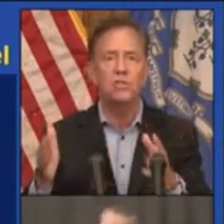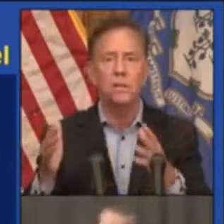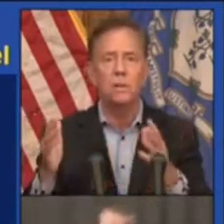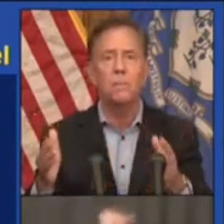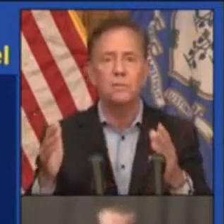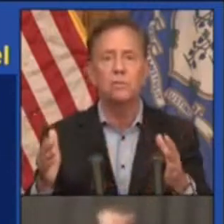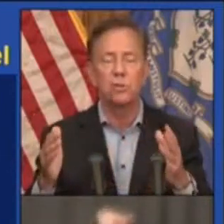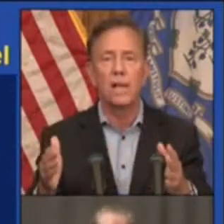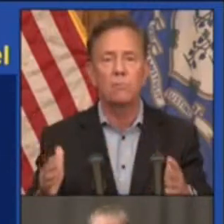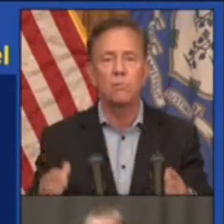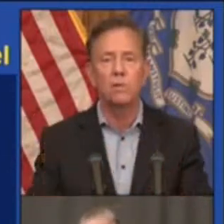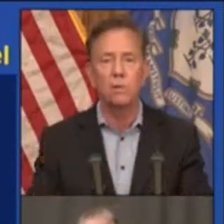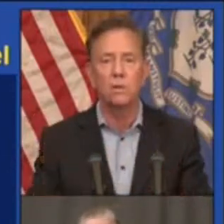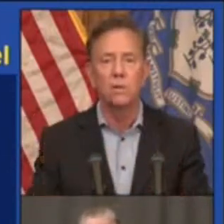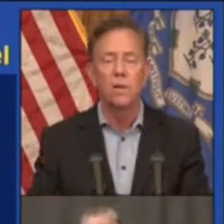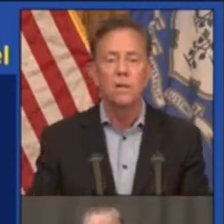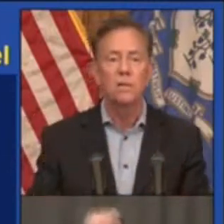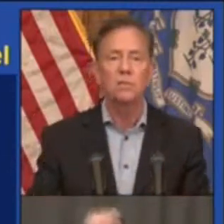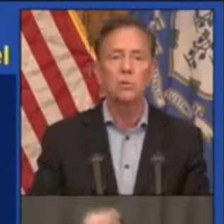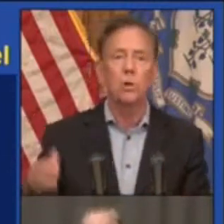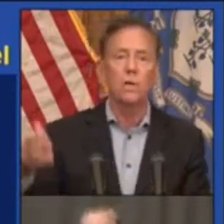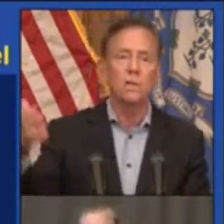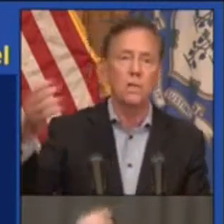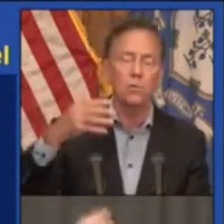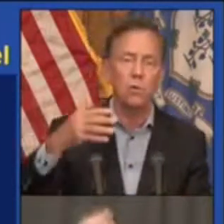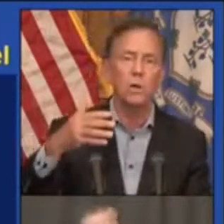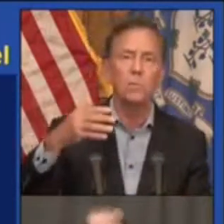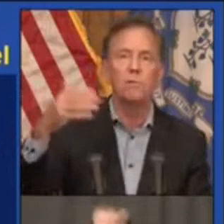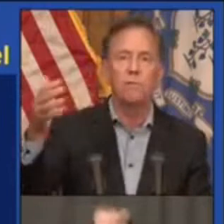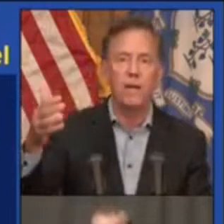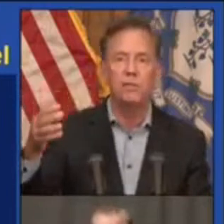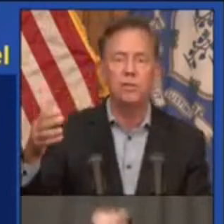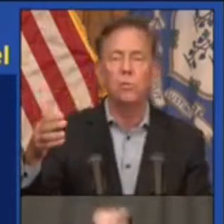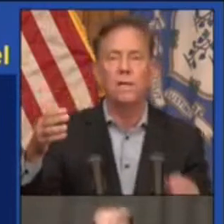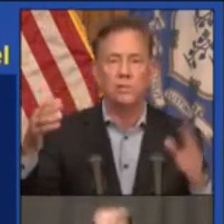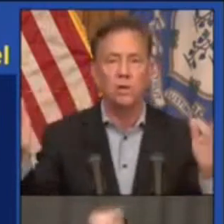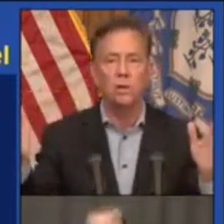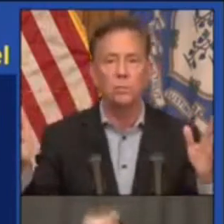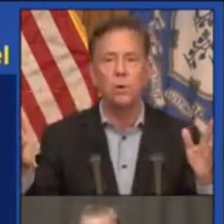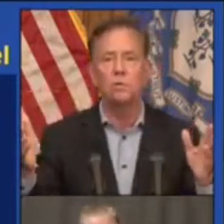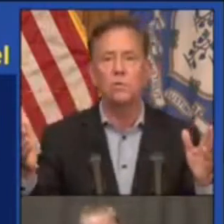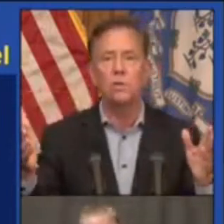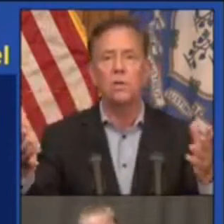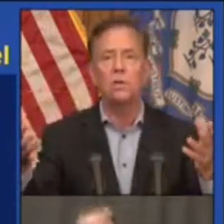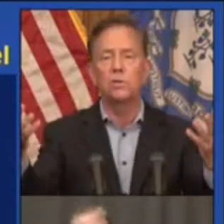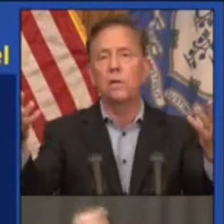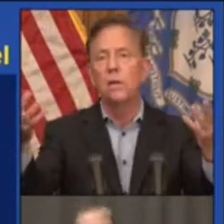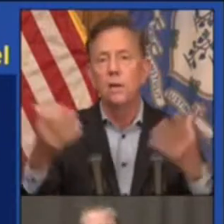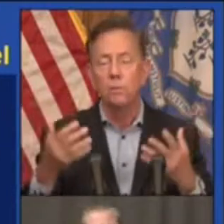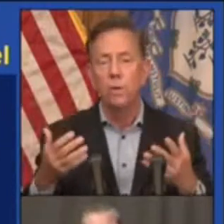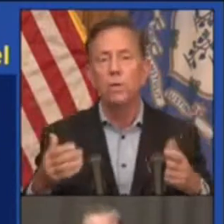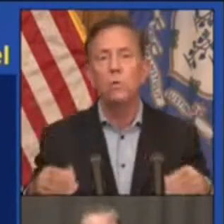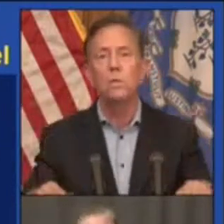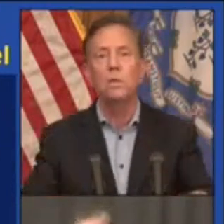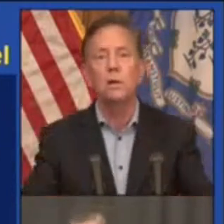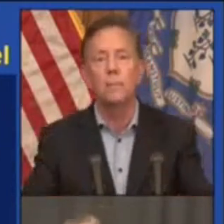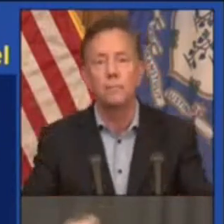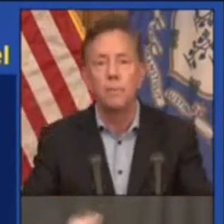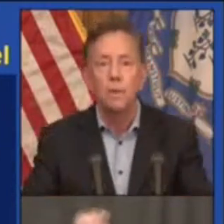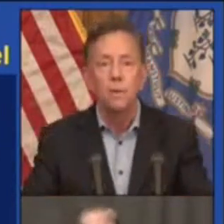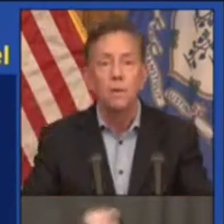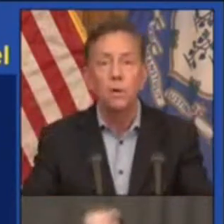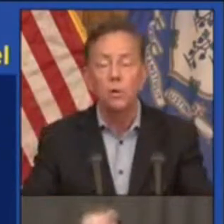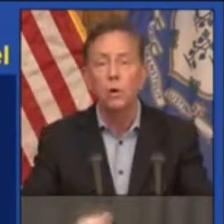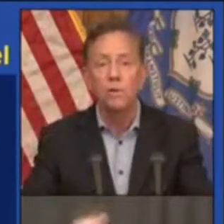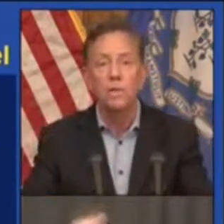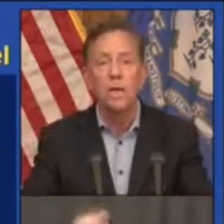send the message loud and clear that as you look at the incredible infection rates in other parts of the country, we know that,